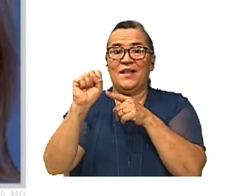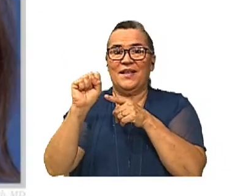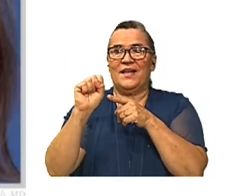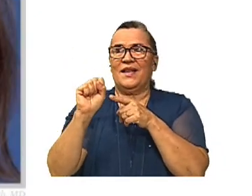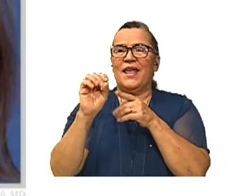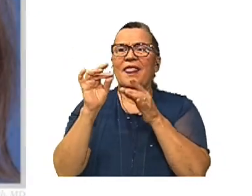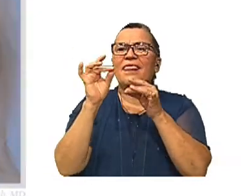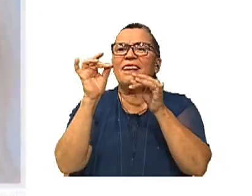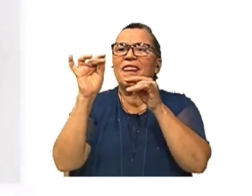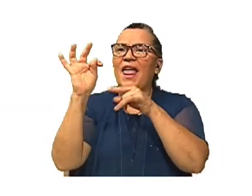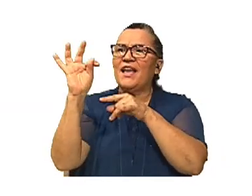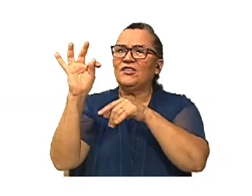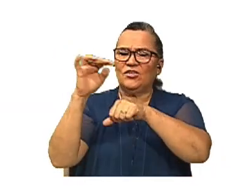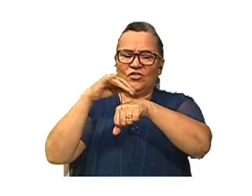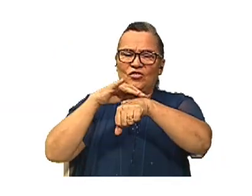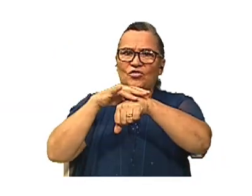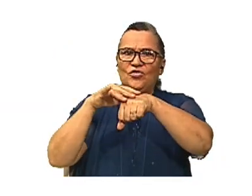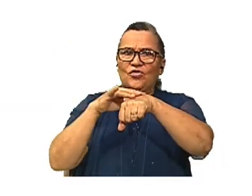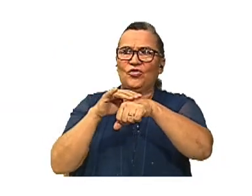Texture.